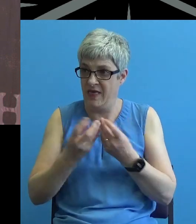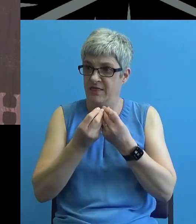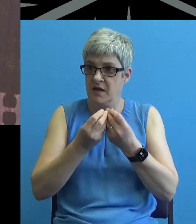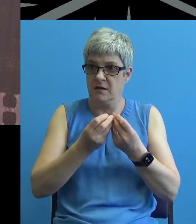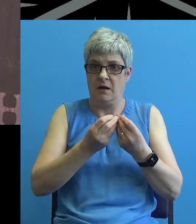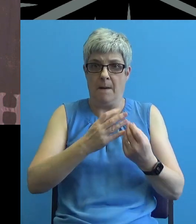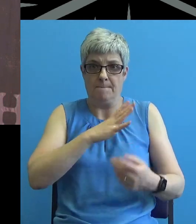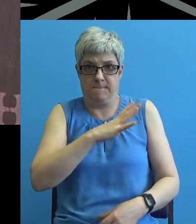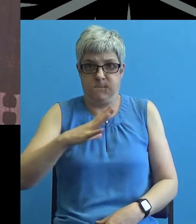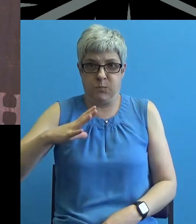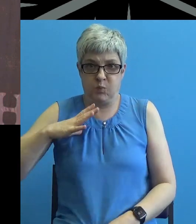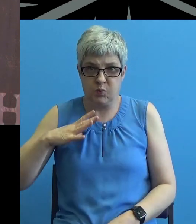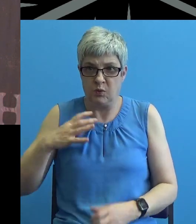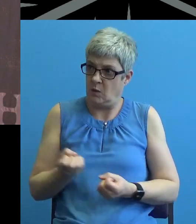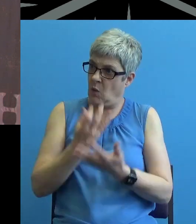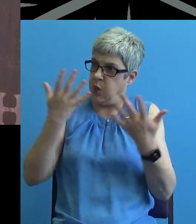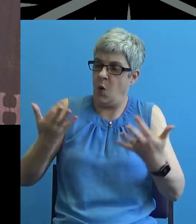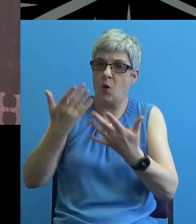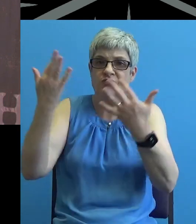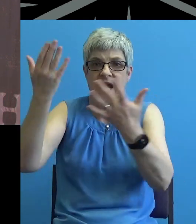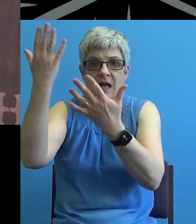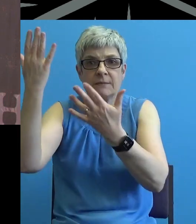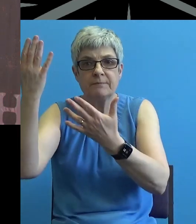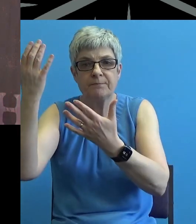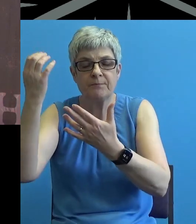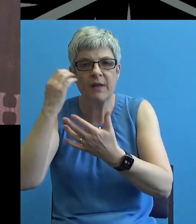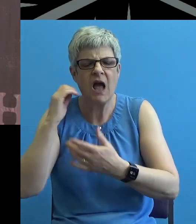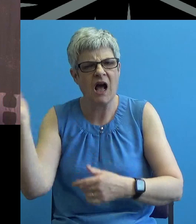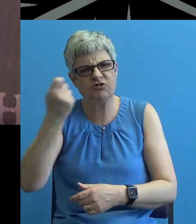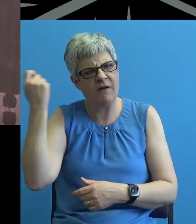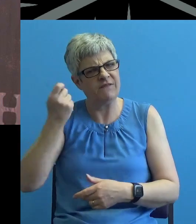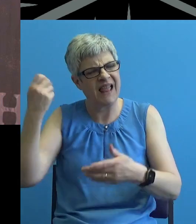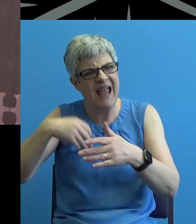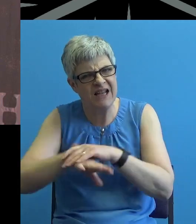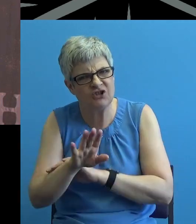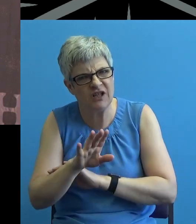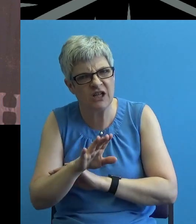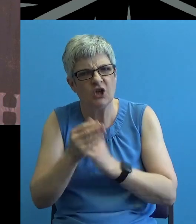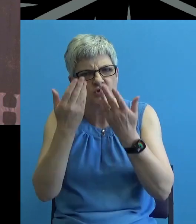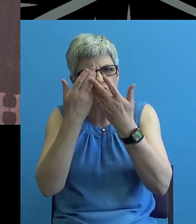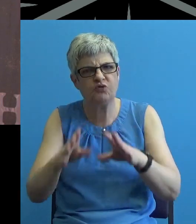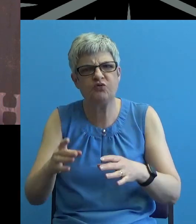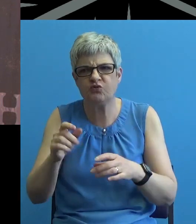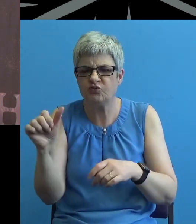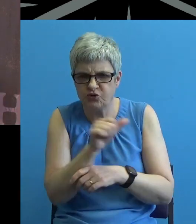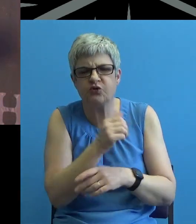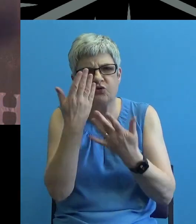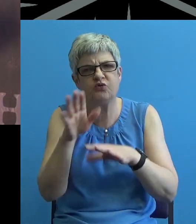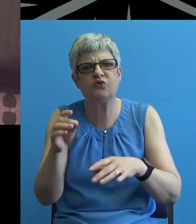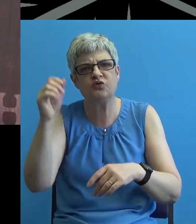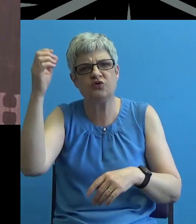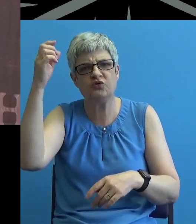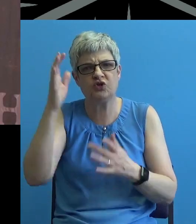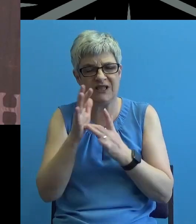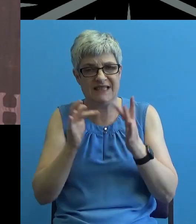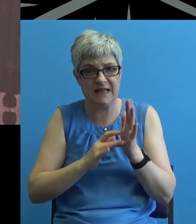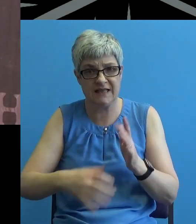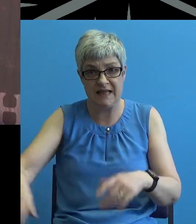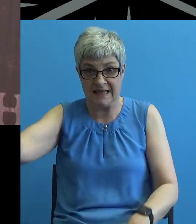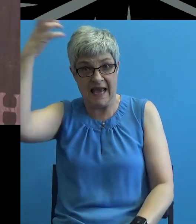and glory. A triumphal entry would have seen Jesus set up as king, ruler, and judge of this earthly